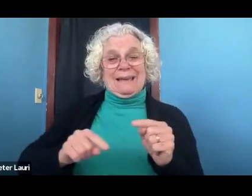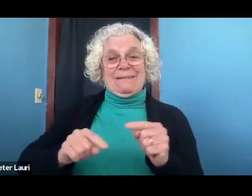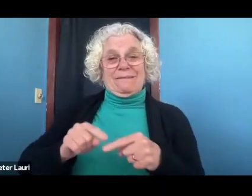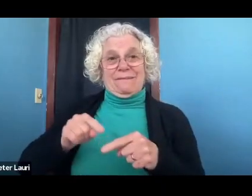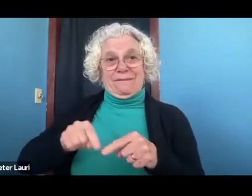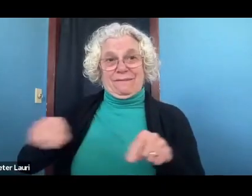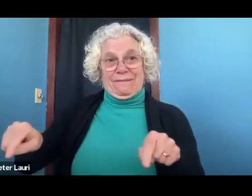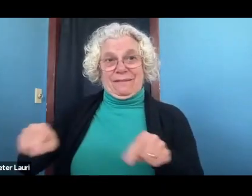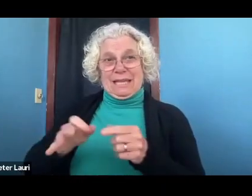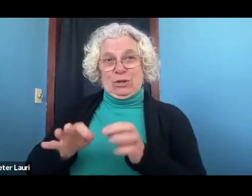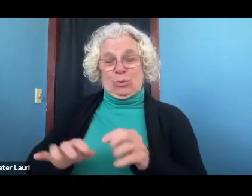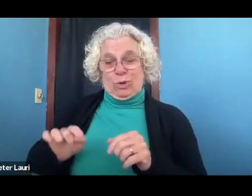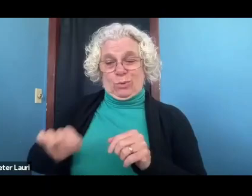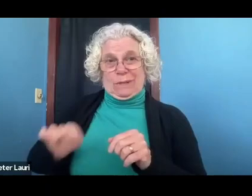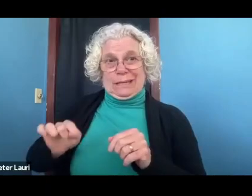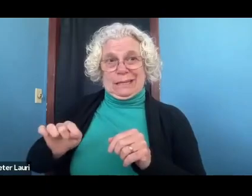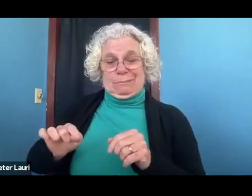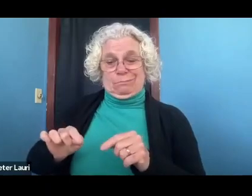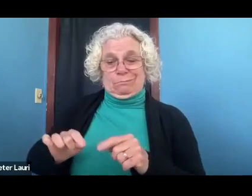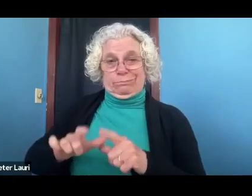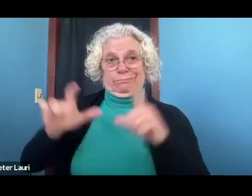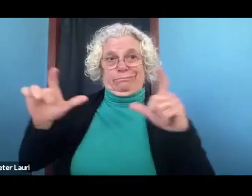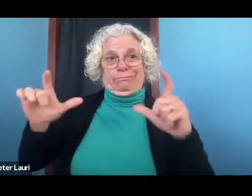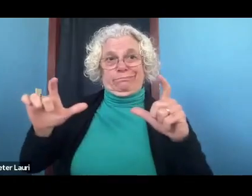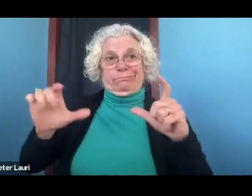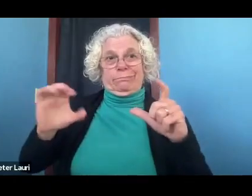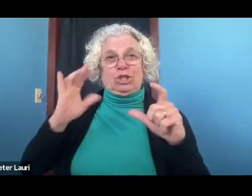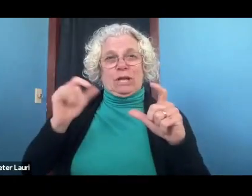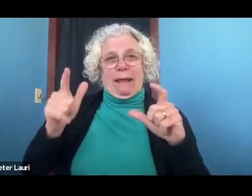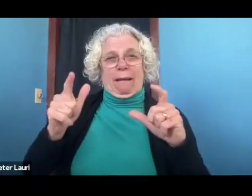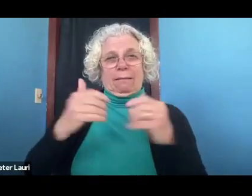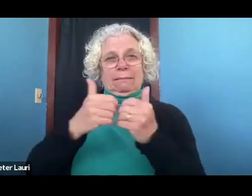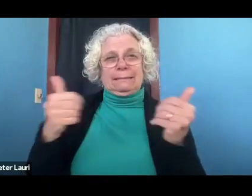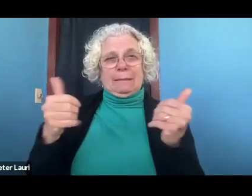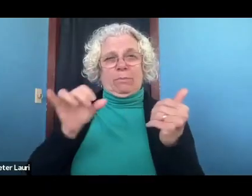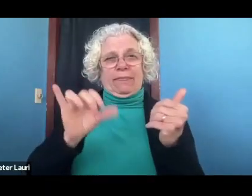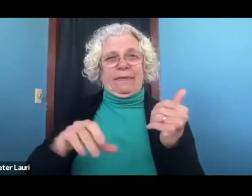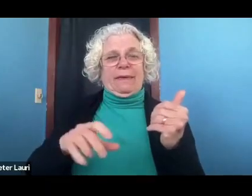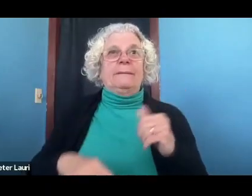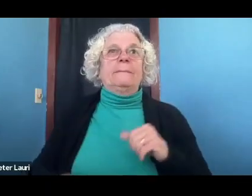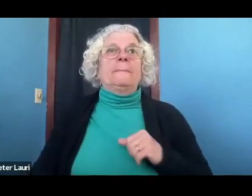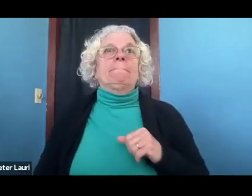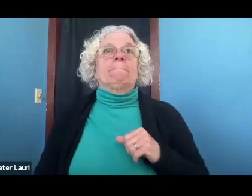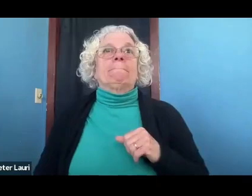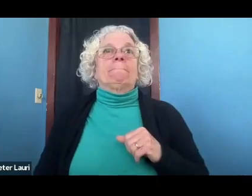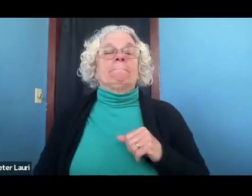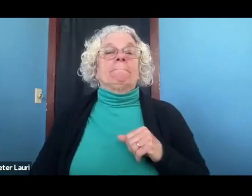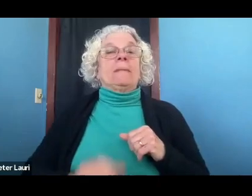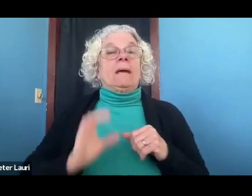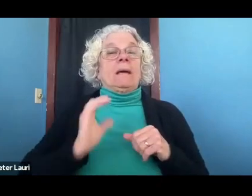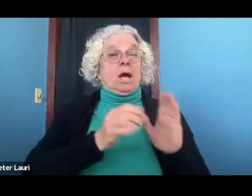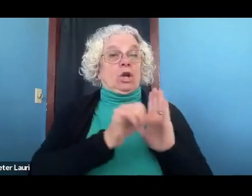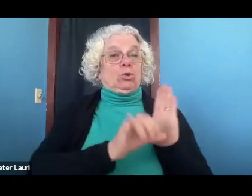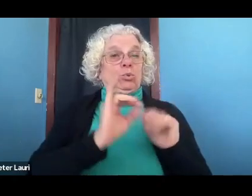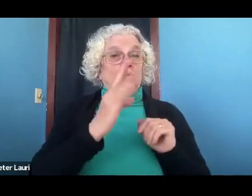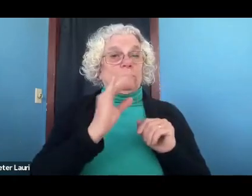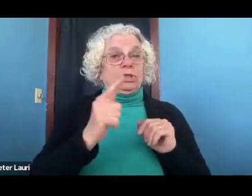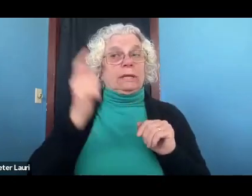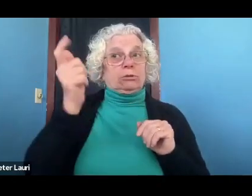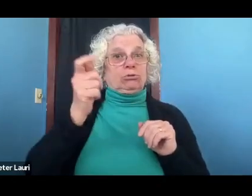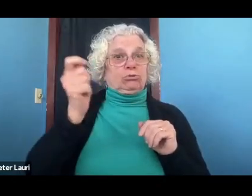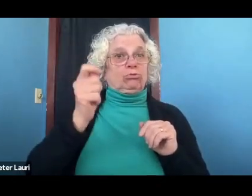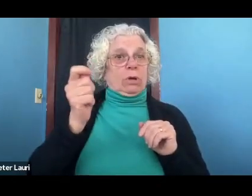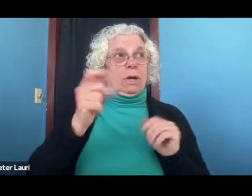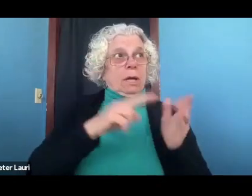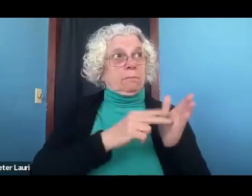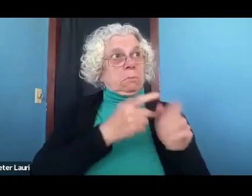the bottom of your screen. I encourage you to subscribe to our YouTube channel so that you can keep up with the latest